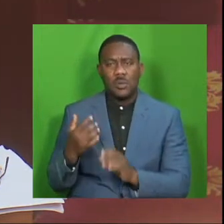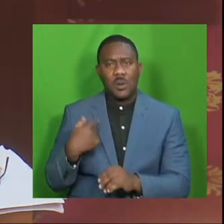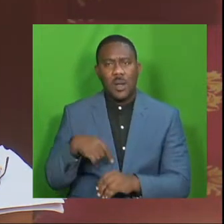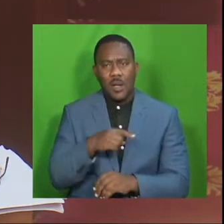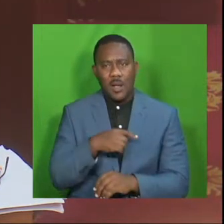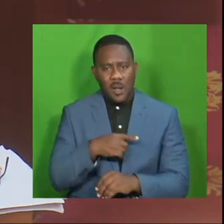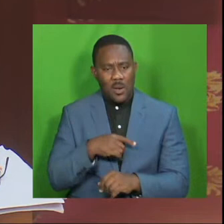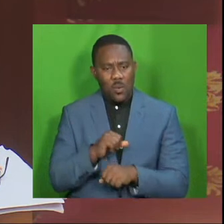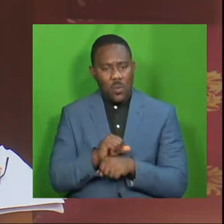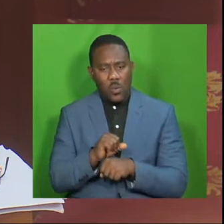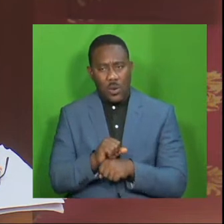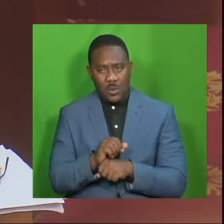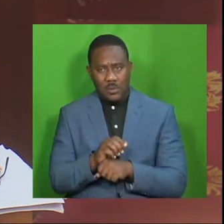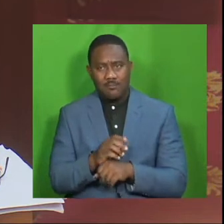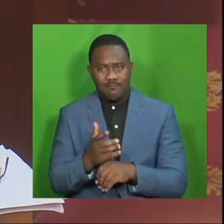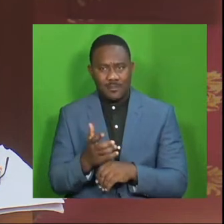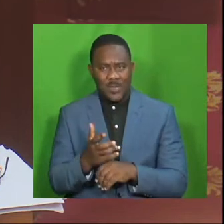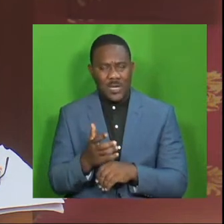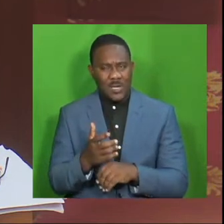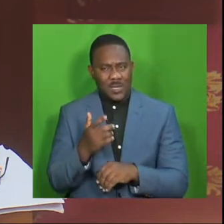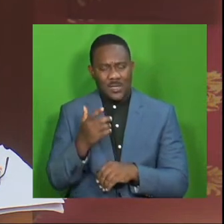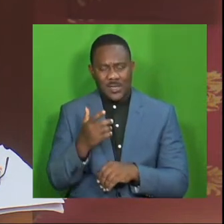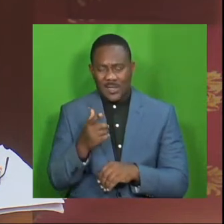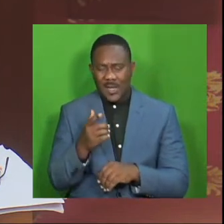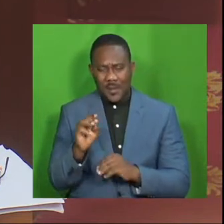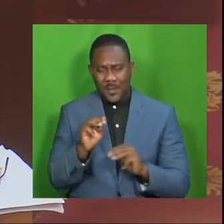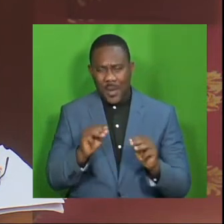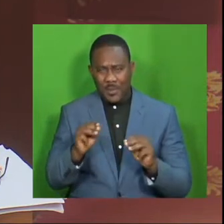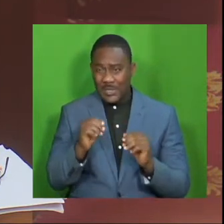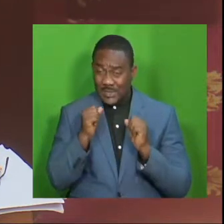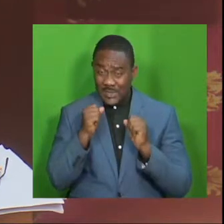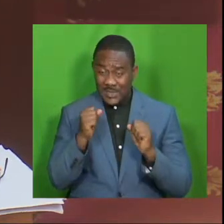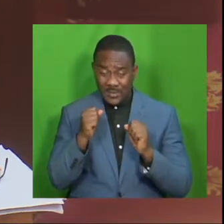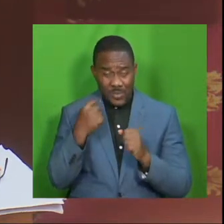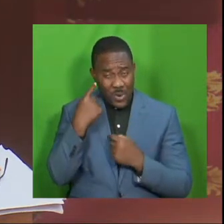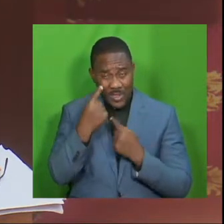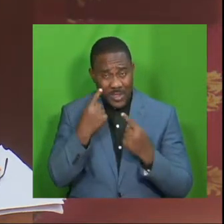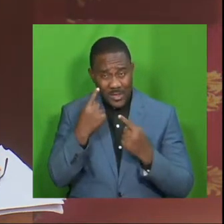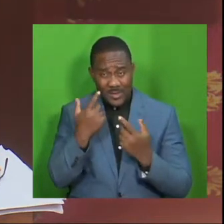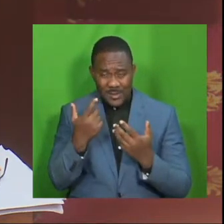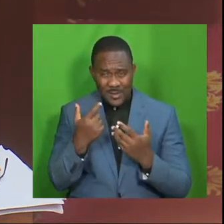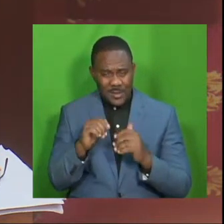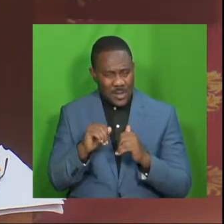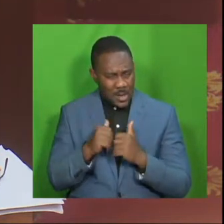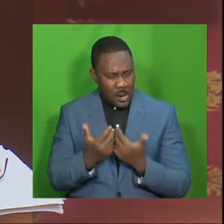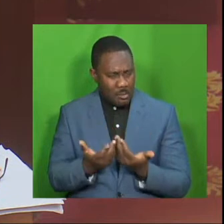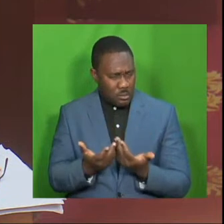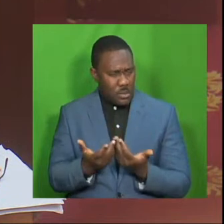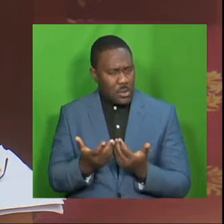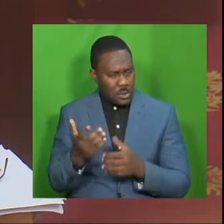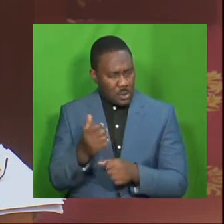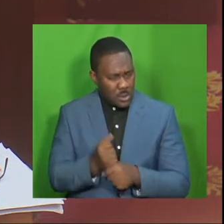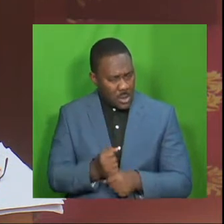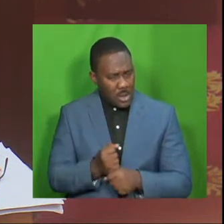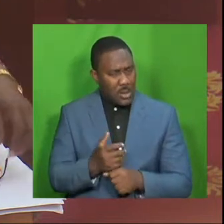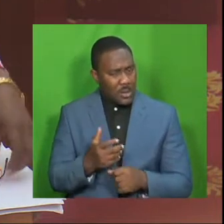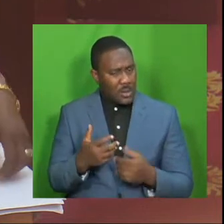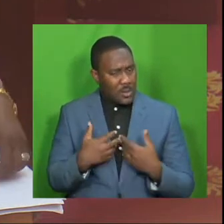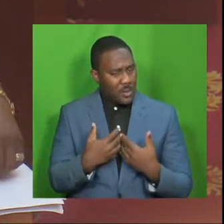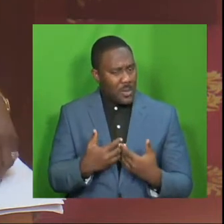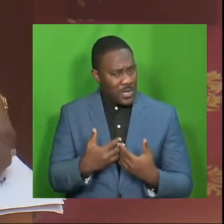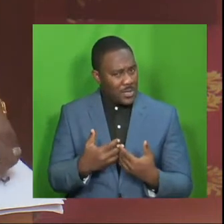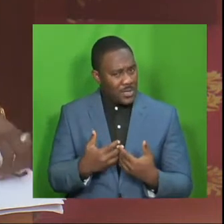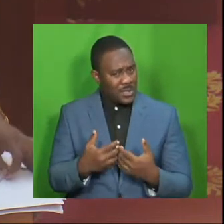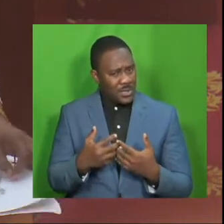on this. It's a matter that is on my table. So we are considering that one to see if we can have the gadgets to work on all those